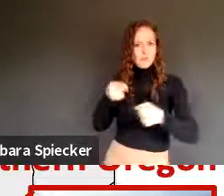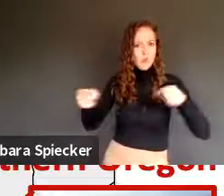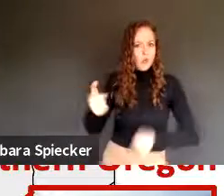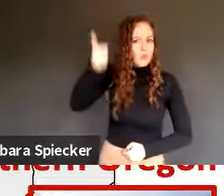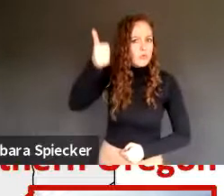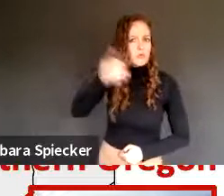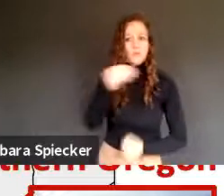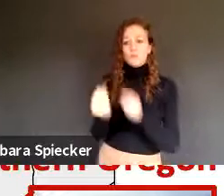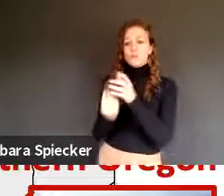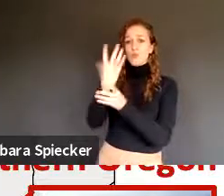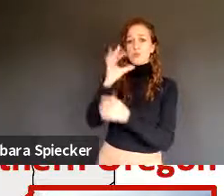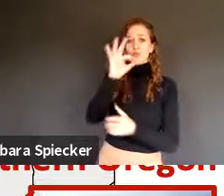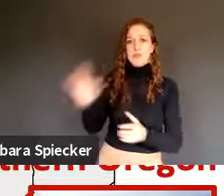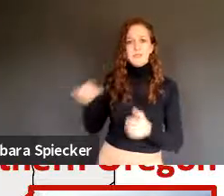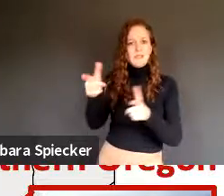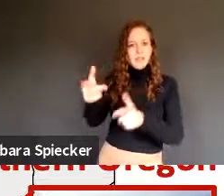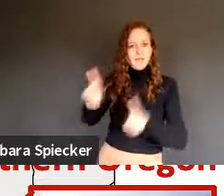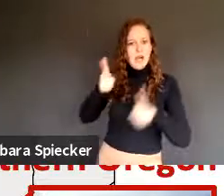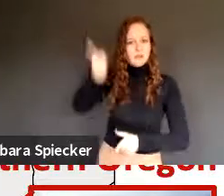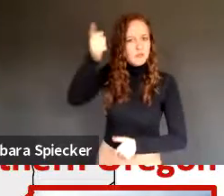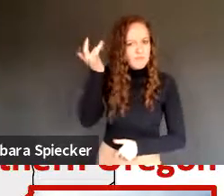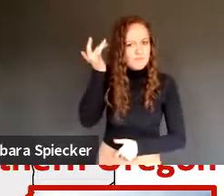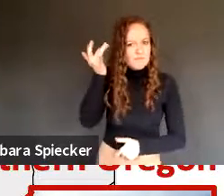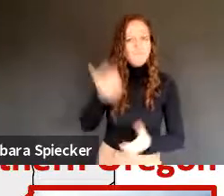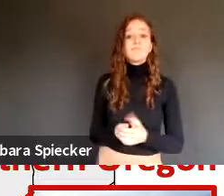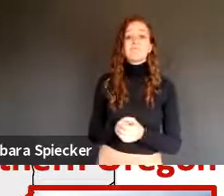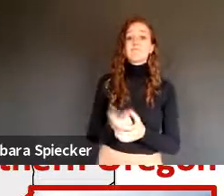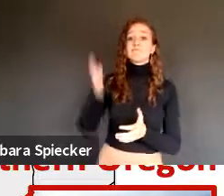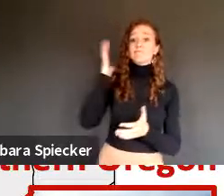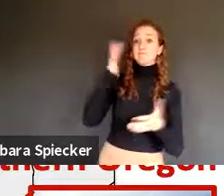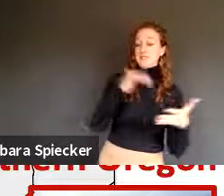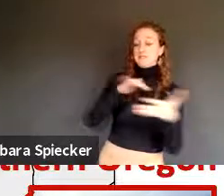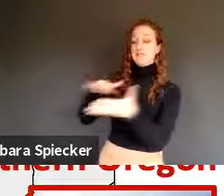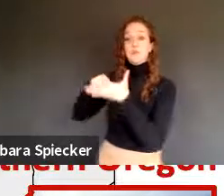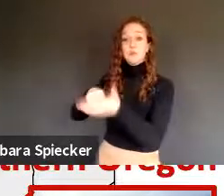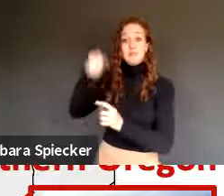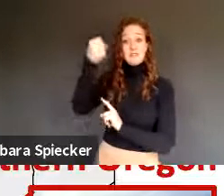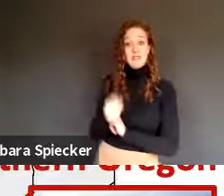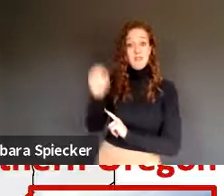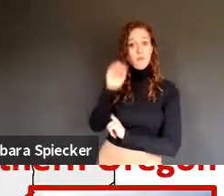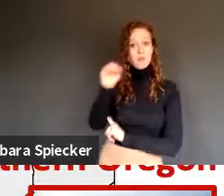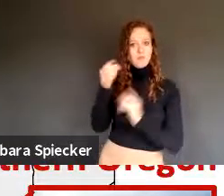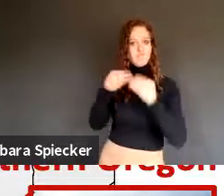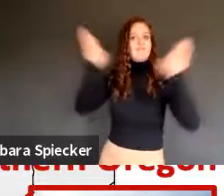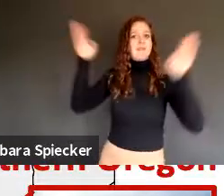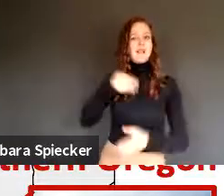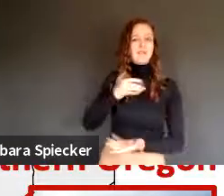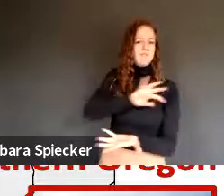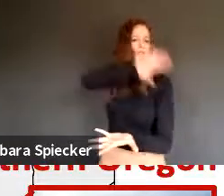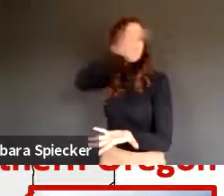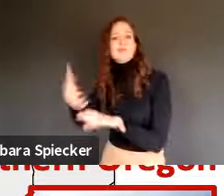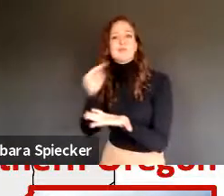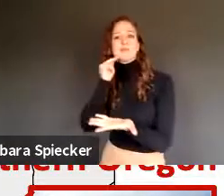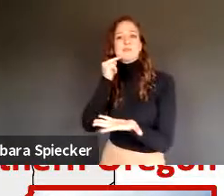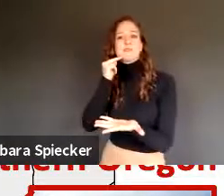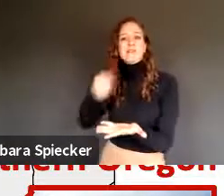So why did kelps in Southern Oregon have longer lengths and faster growth rates? Well, previous studies show that